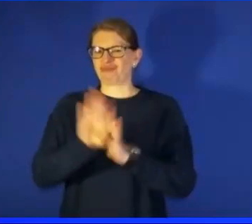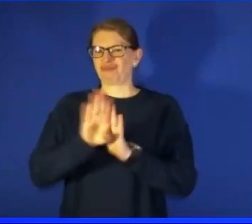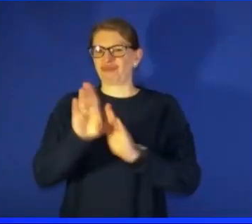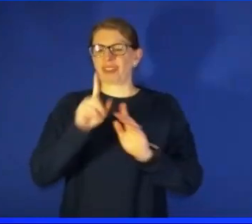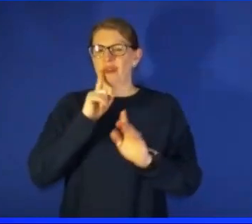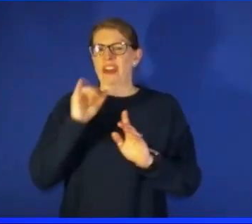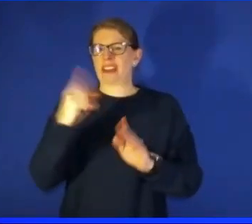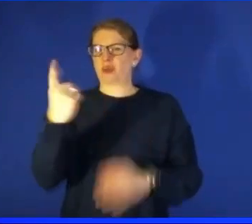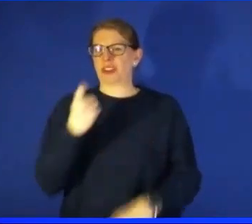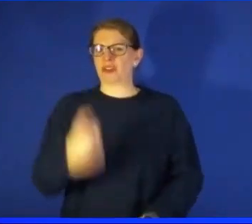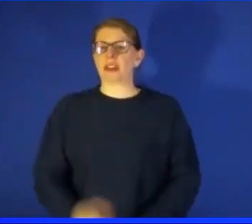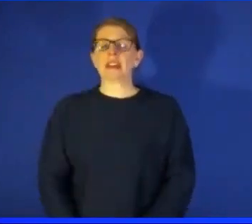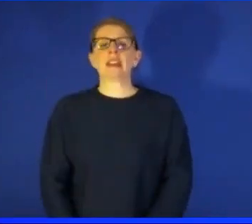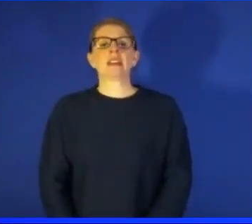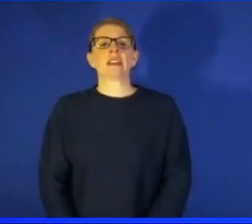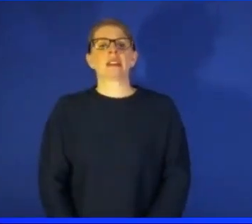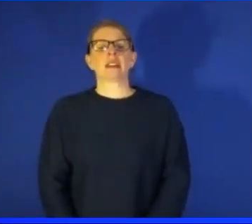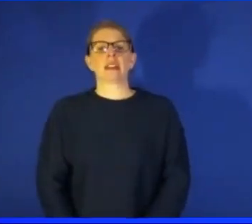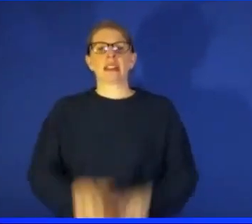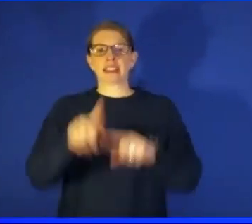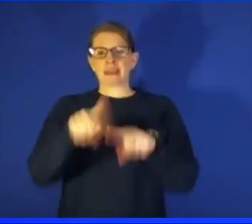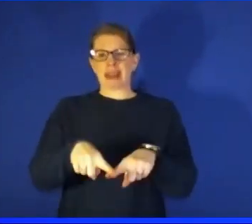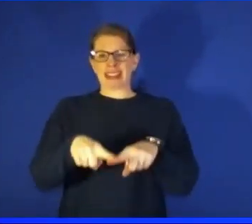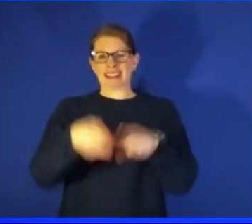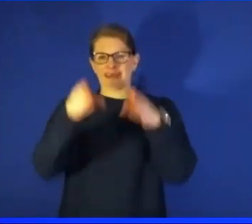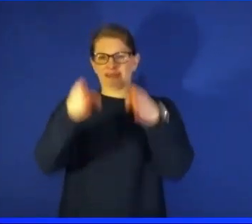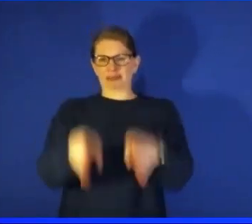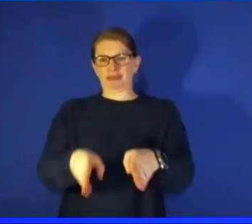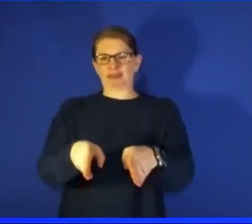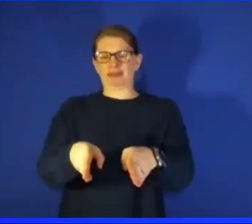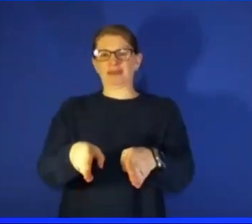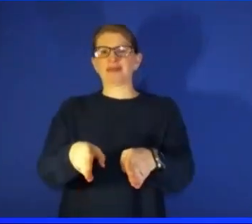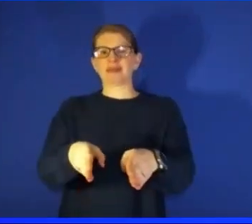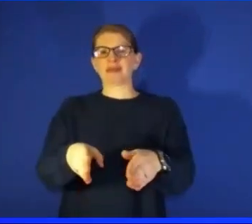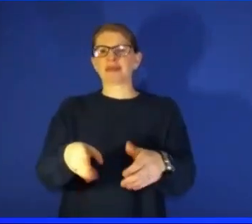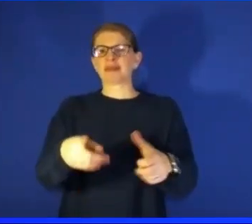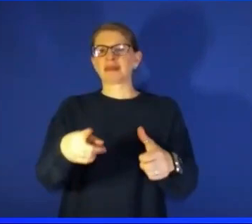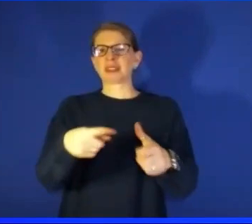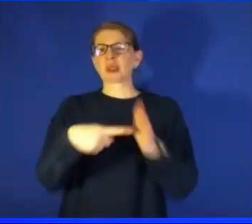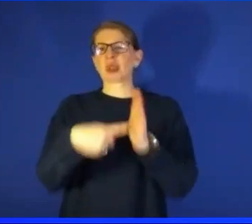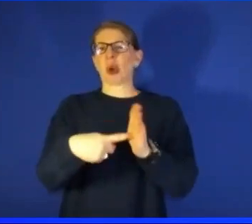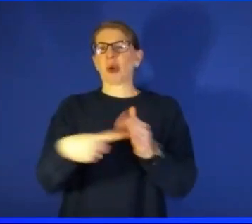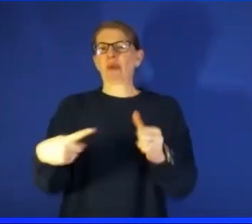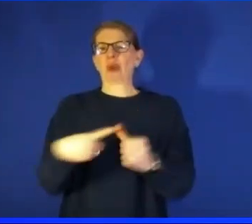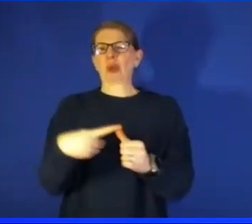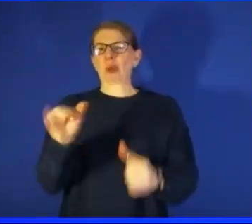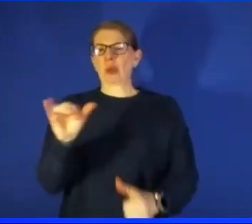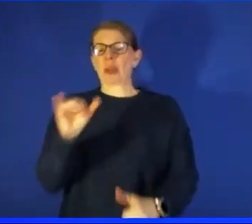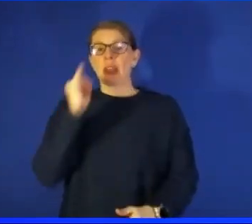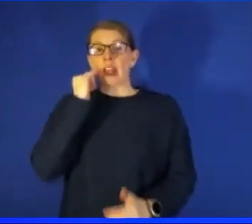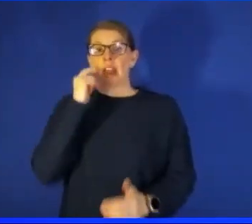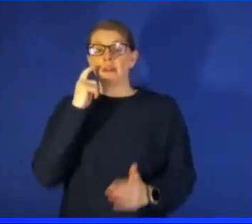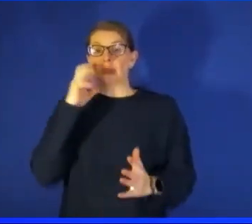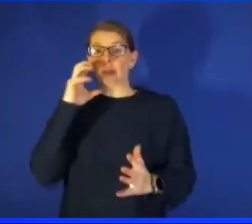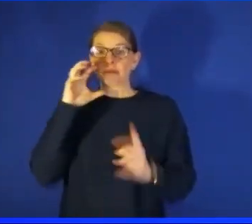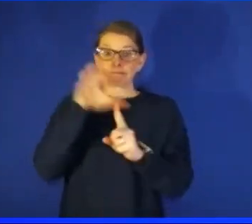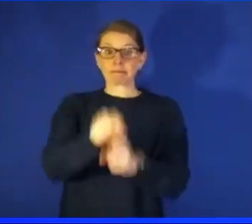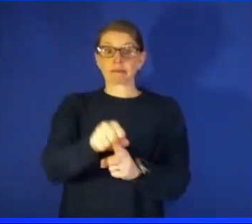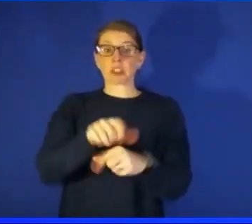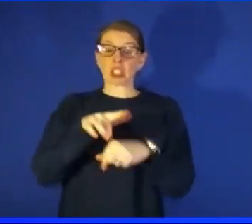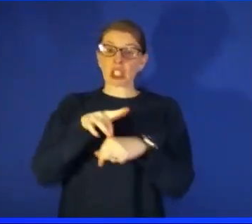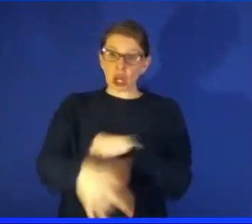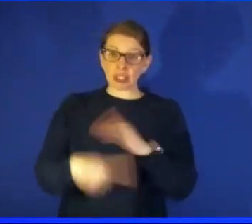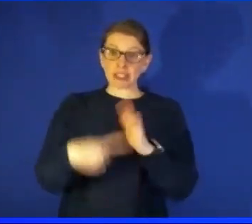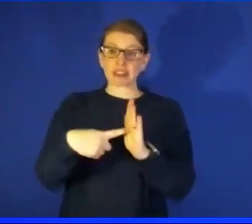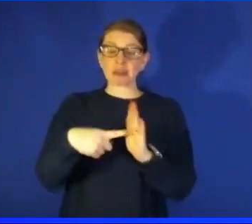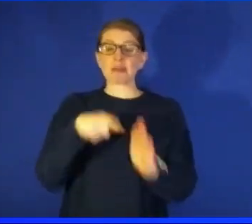kind of all depends on how the presentation of the patient is at first, too. And if we kind of see those early signs early on, then